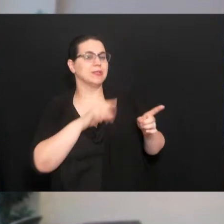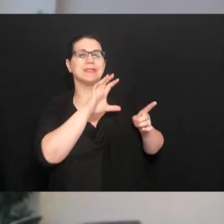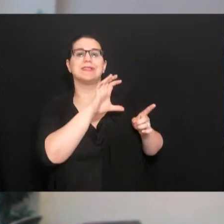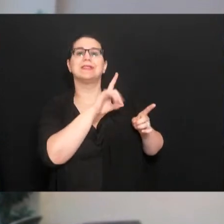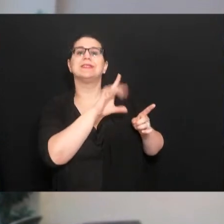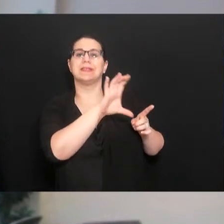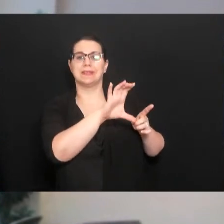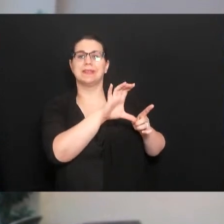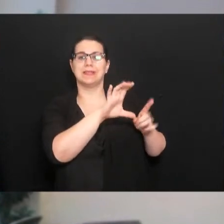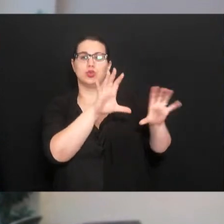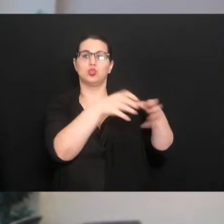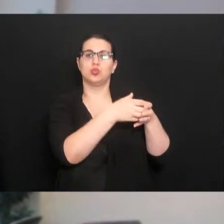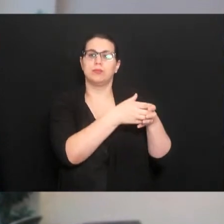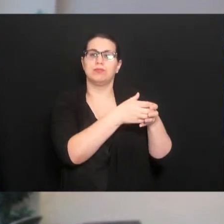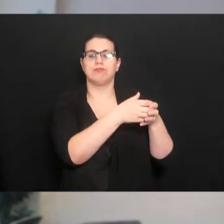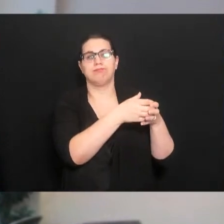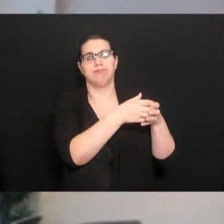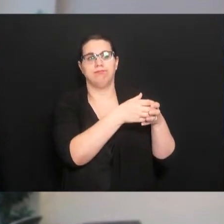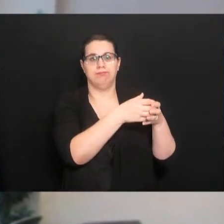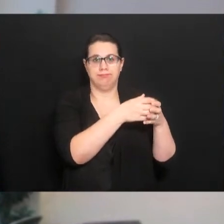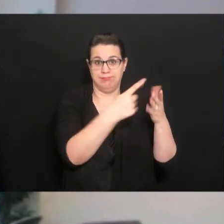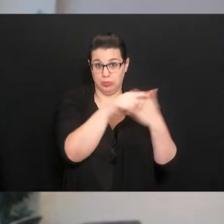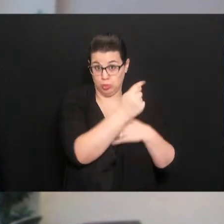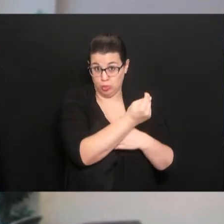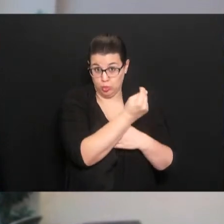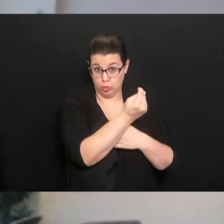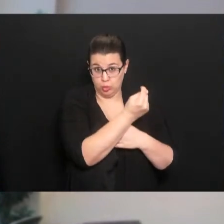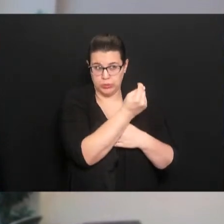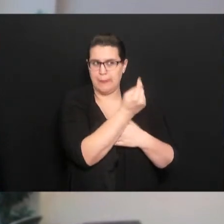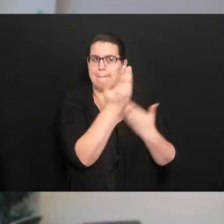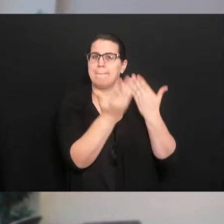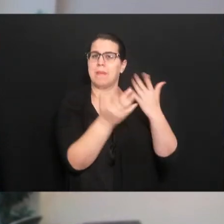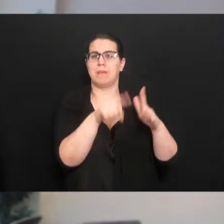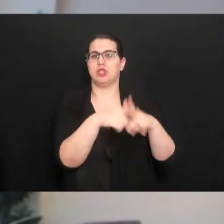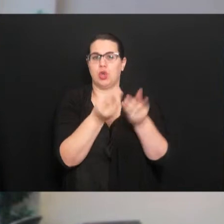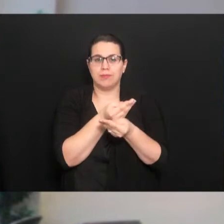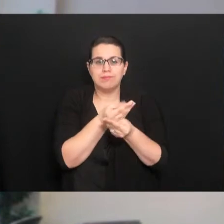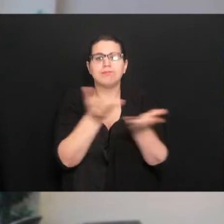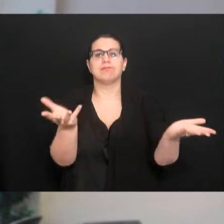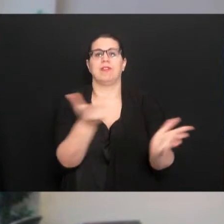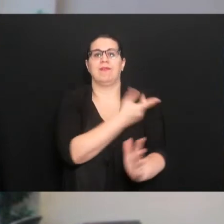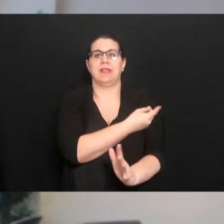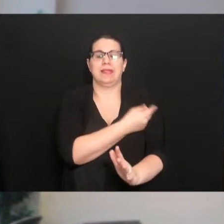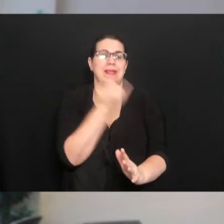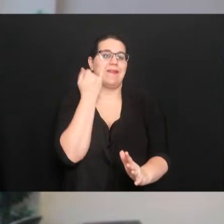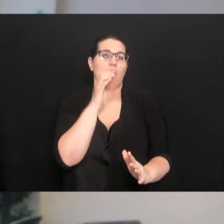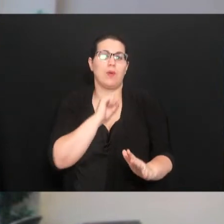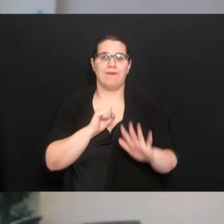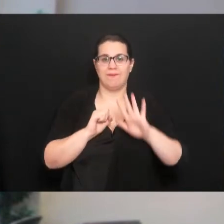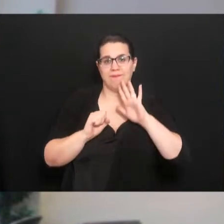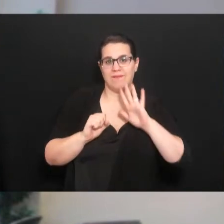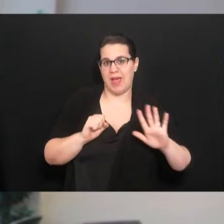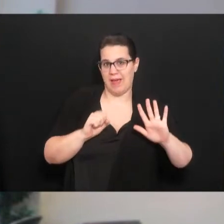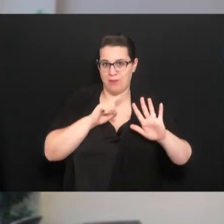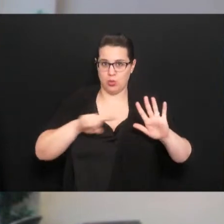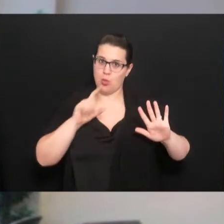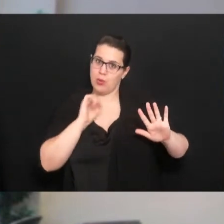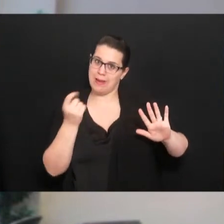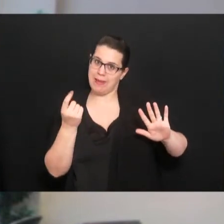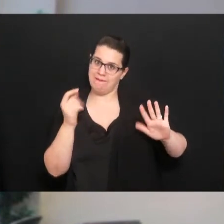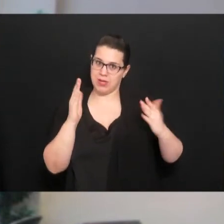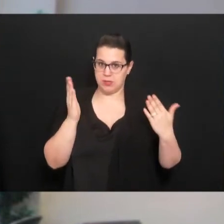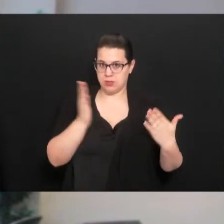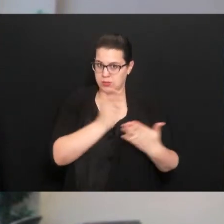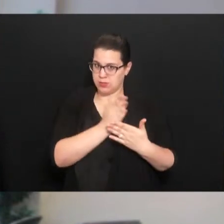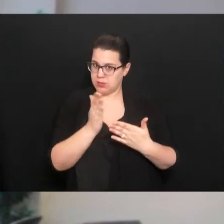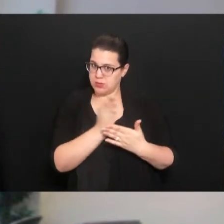to start offering vaccines to West Virginians 5 to 11 as soon as November 3rd, depending on